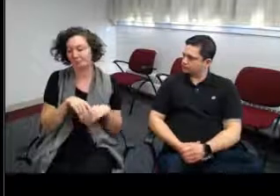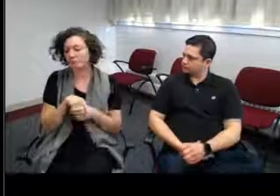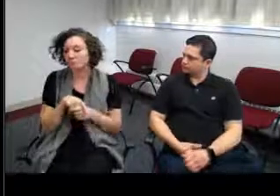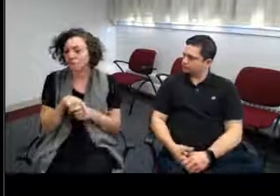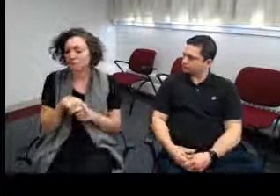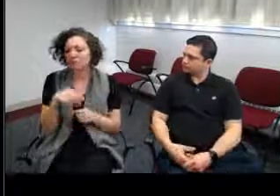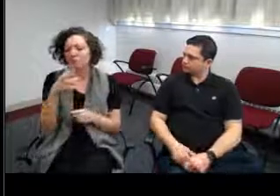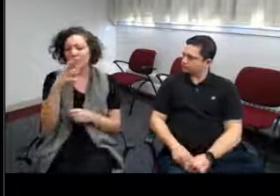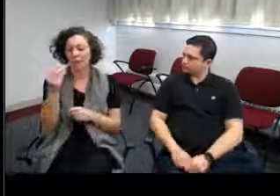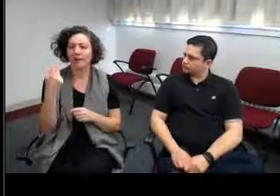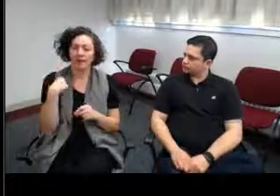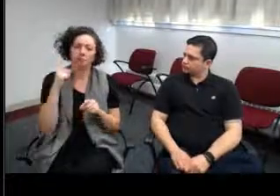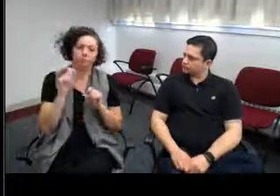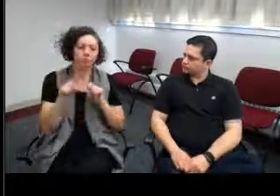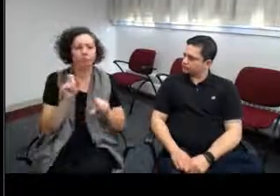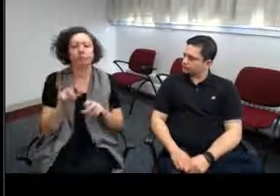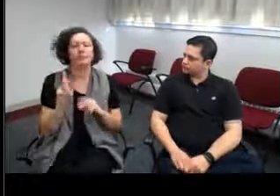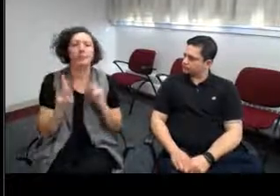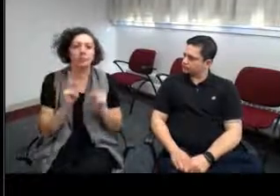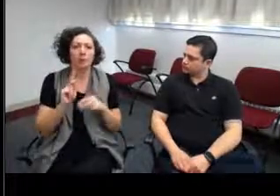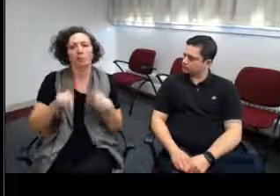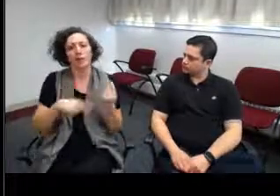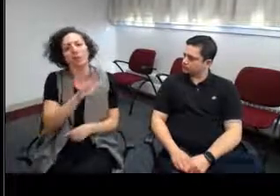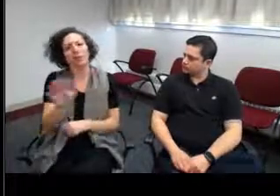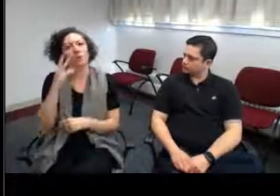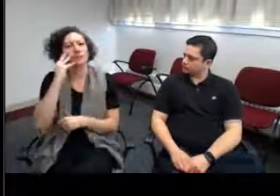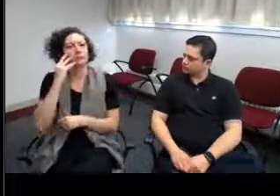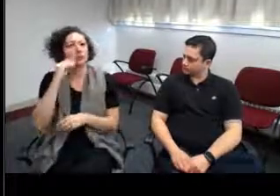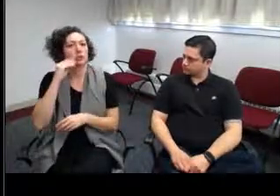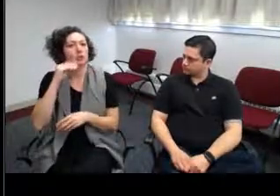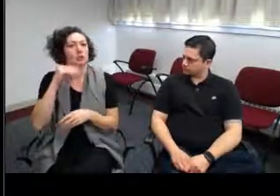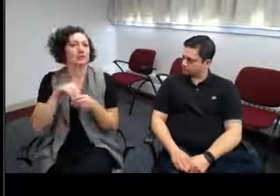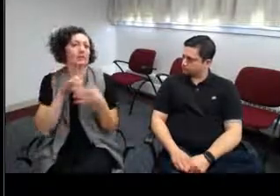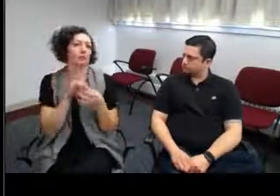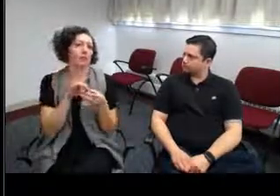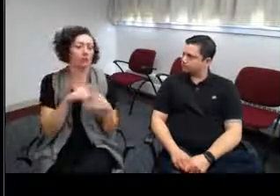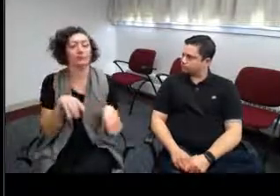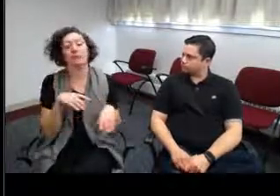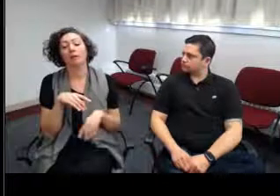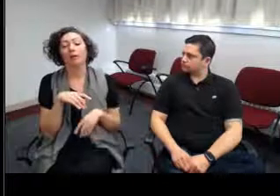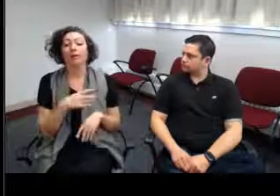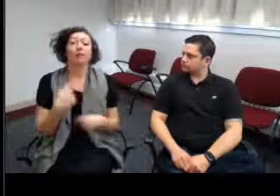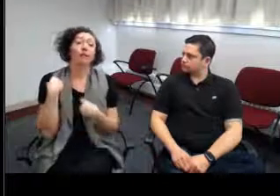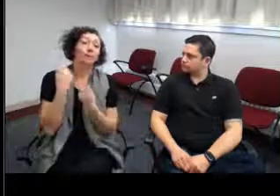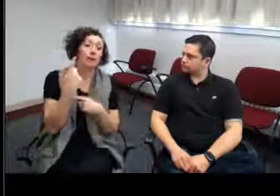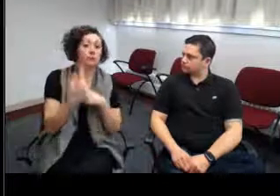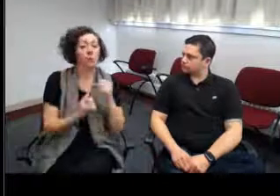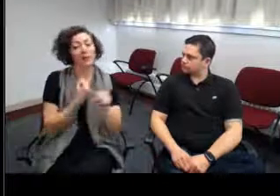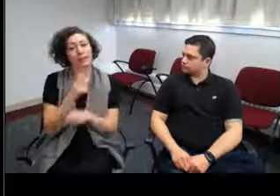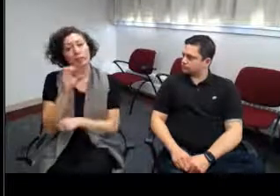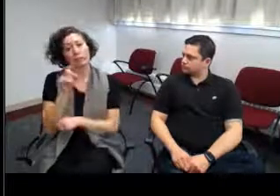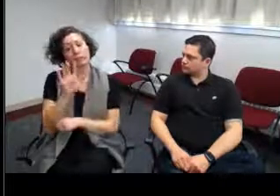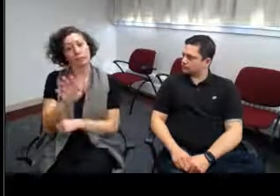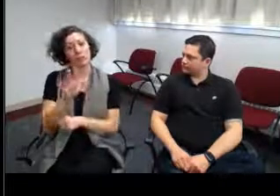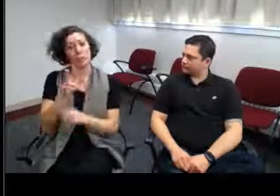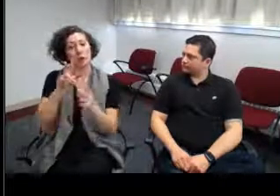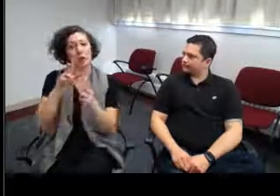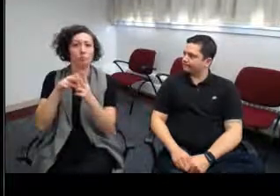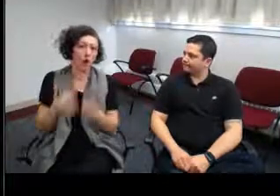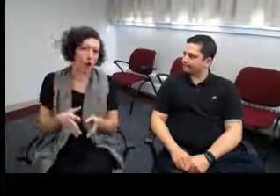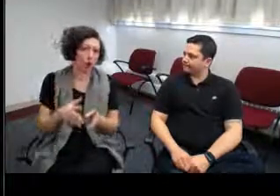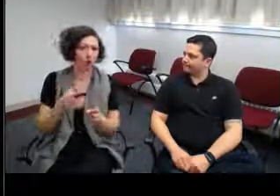domestic violence. And I was asking people about their experience within